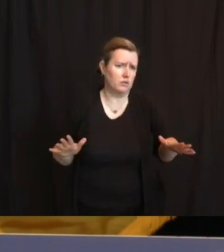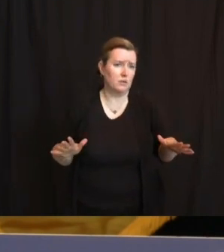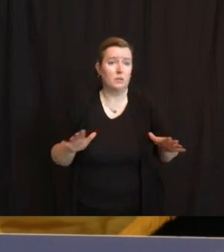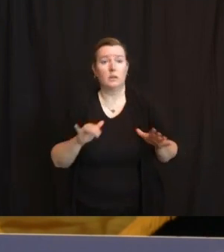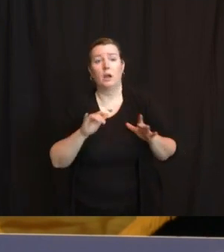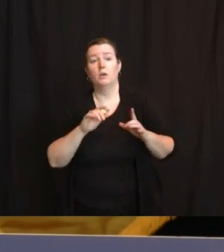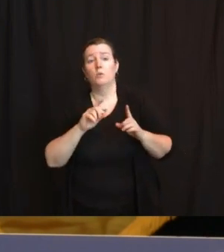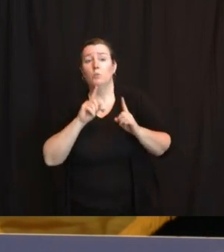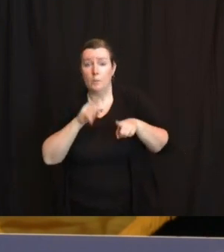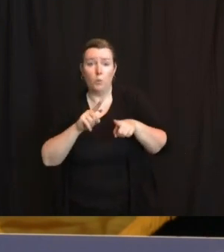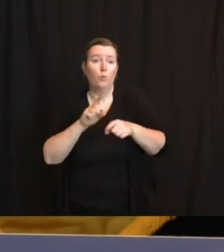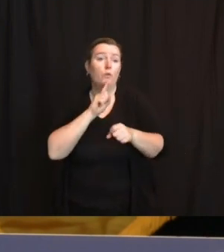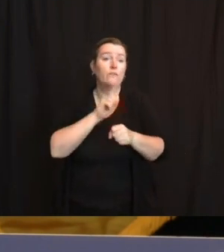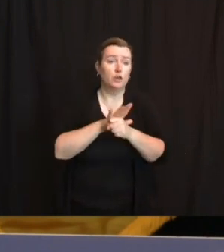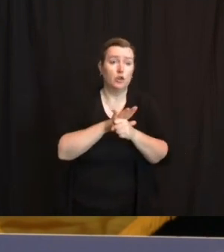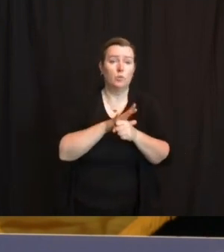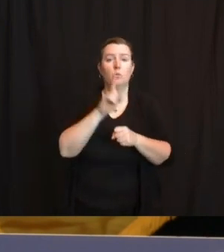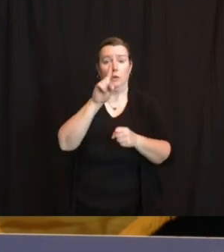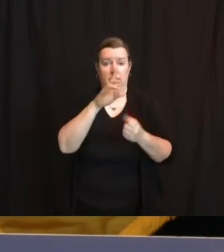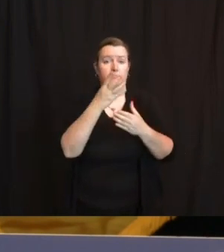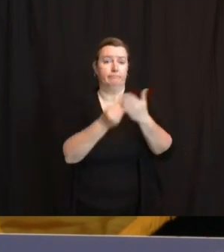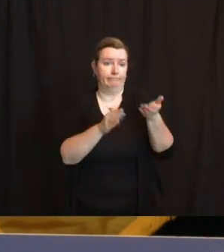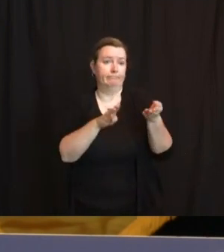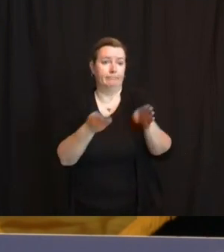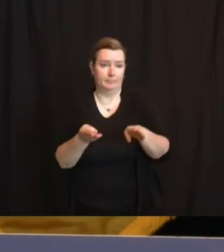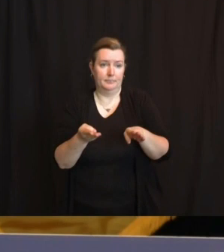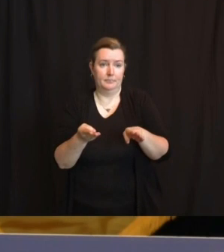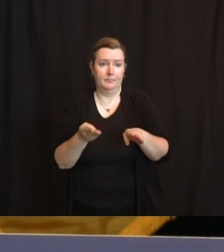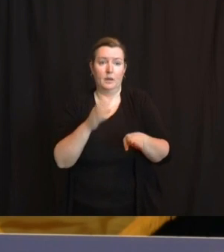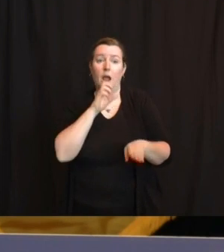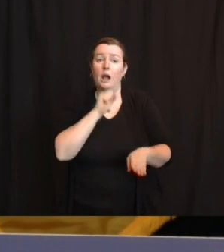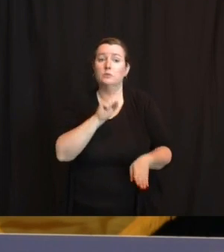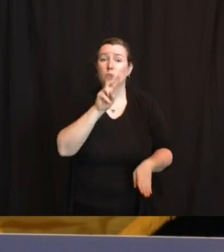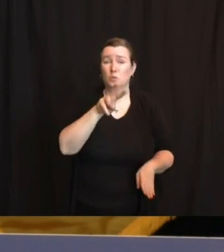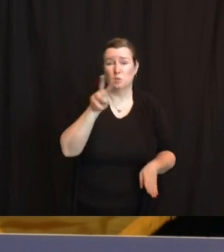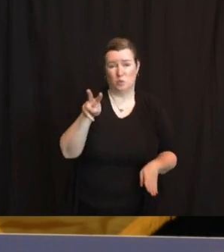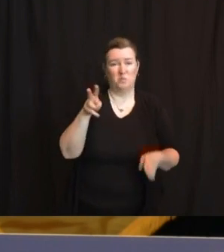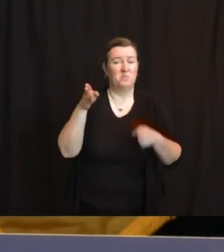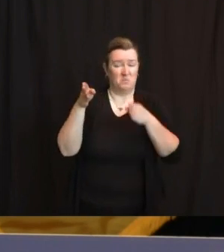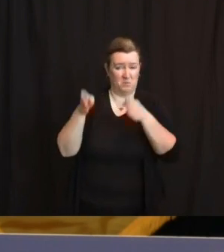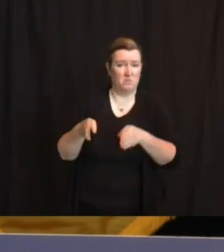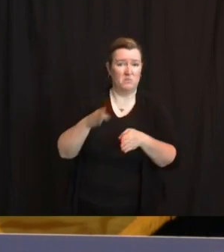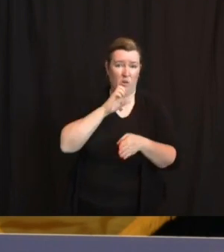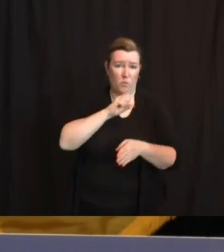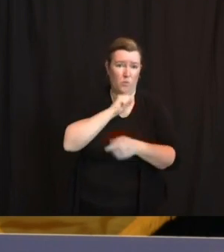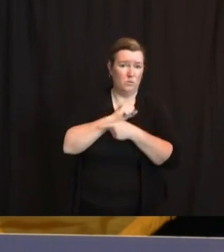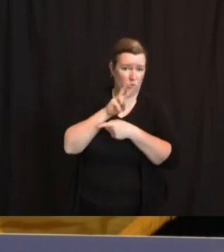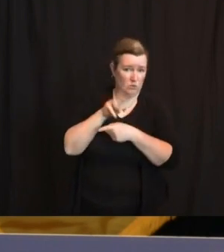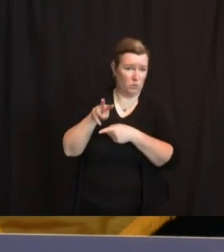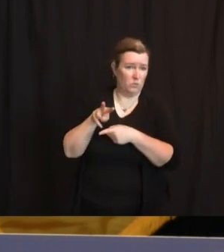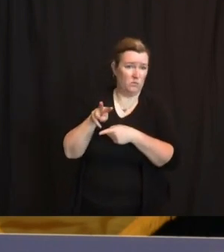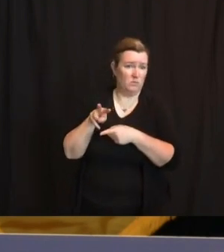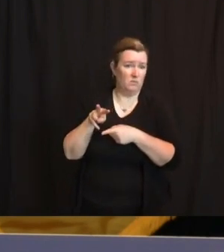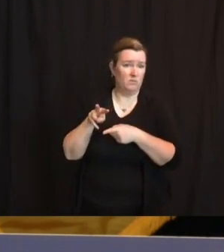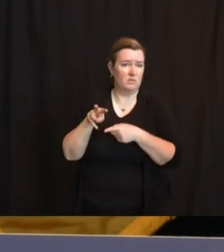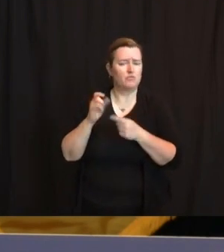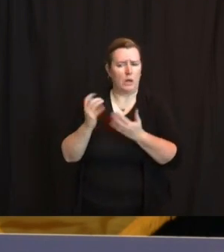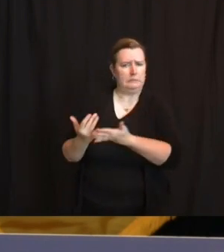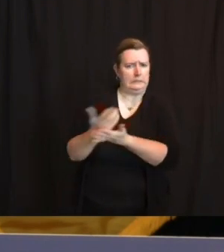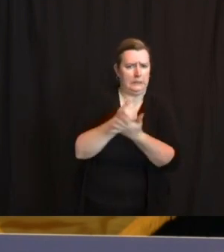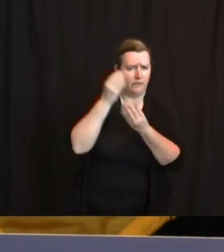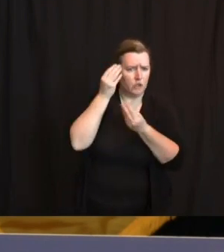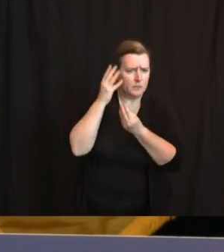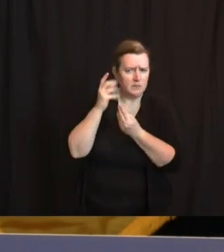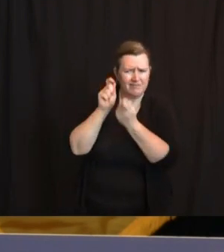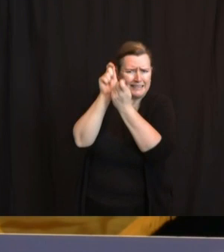a death of a 22-year-old. We are still gathering information and more details. I do not have an